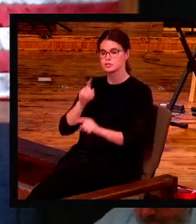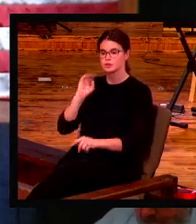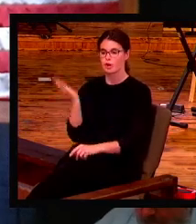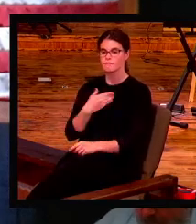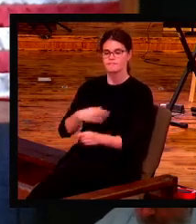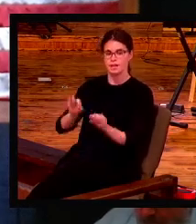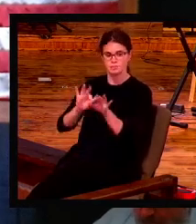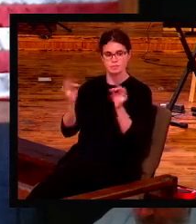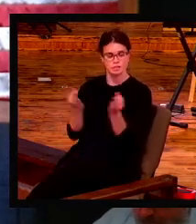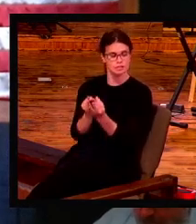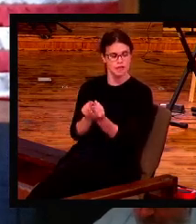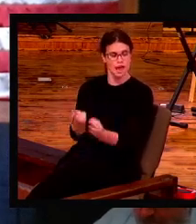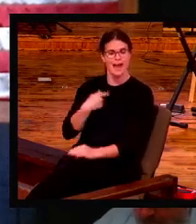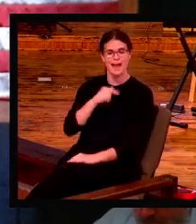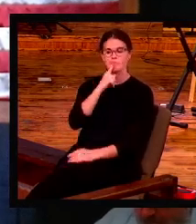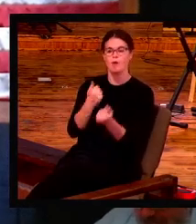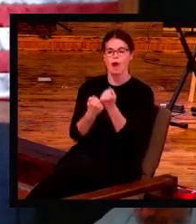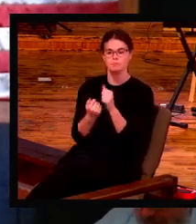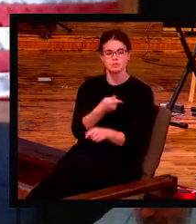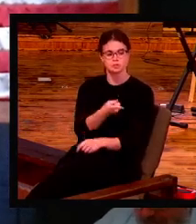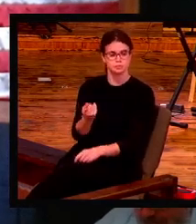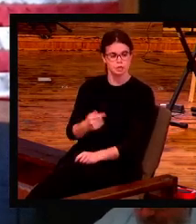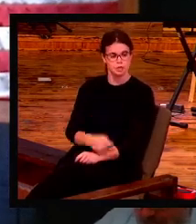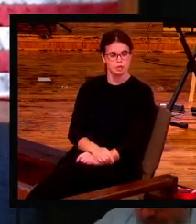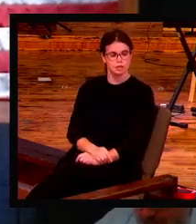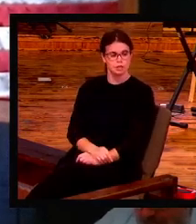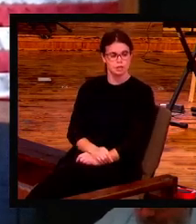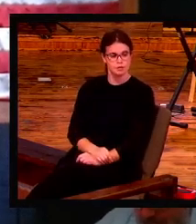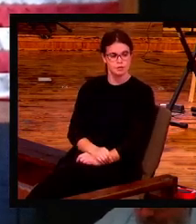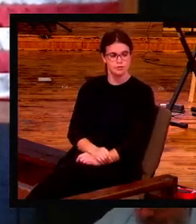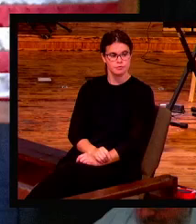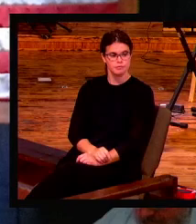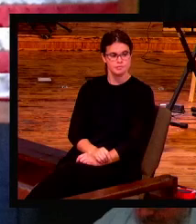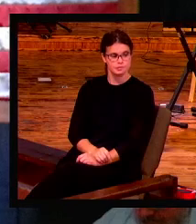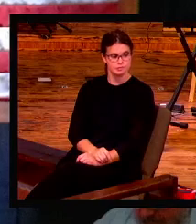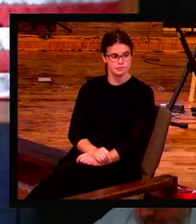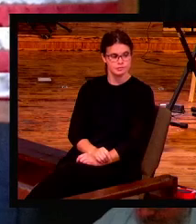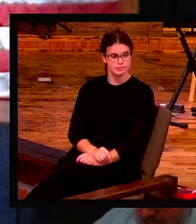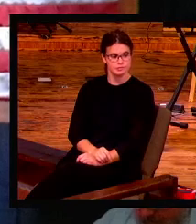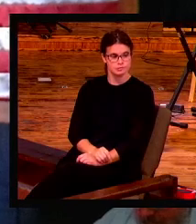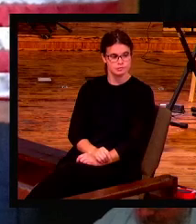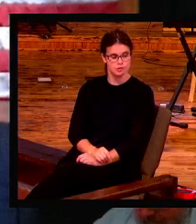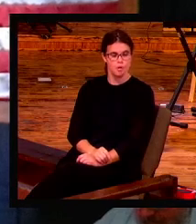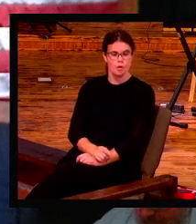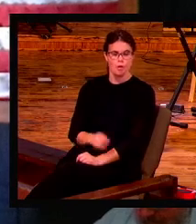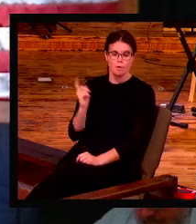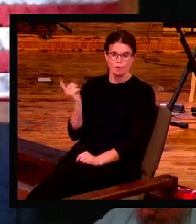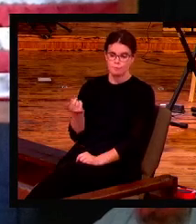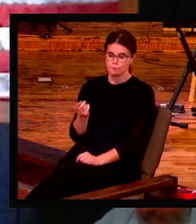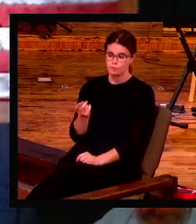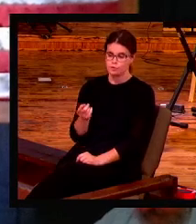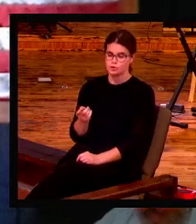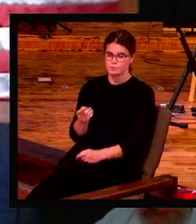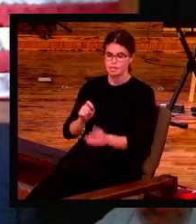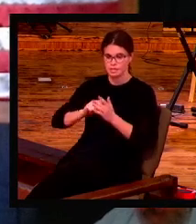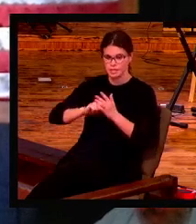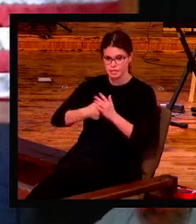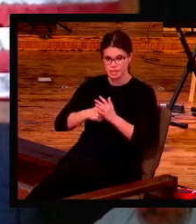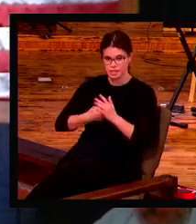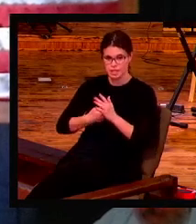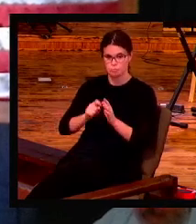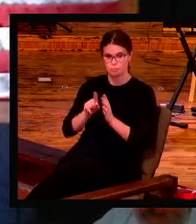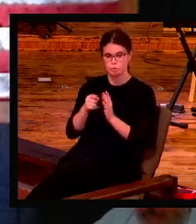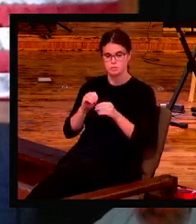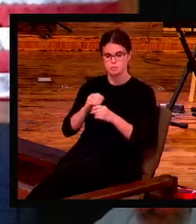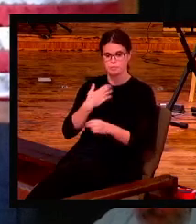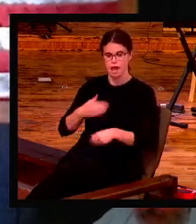I promise you, I'll weave in some of the key moments of my life and the things that God has brought me through. To lay down some